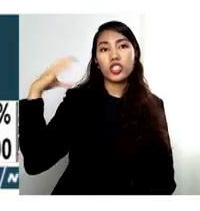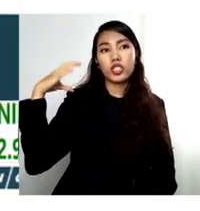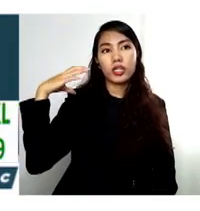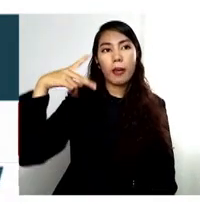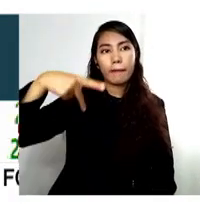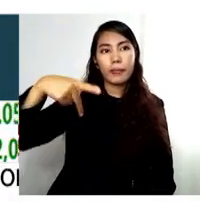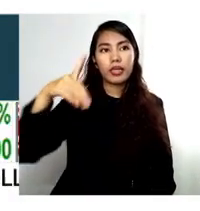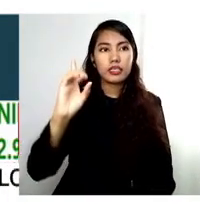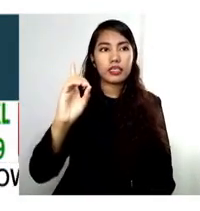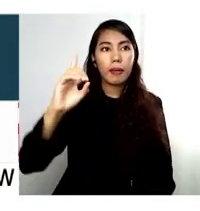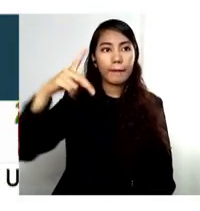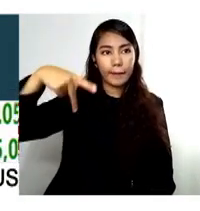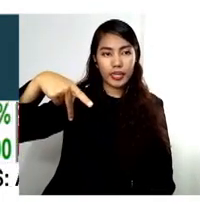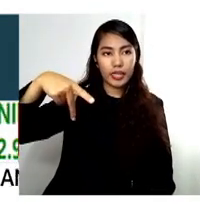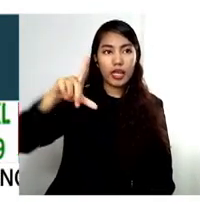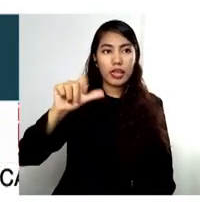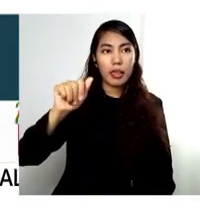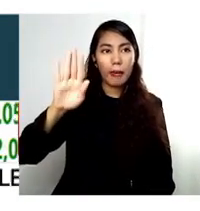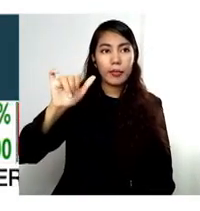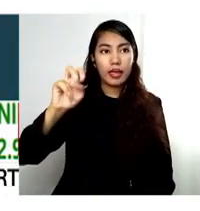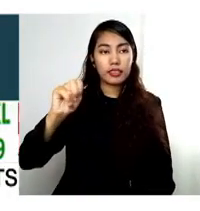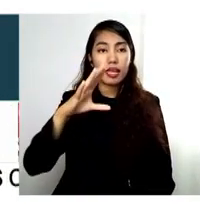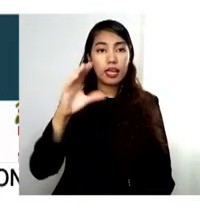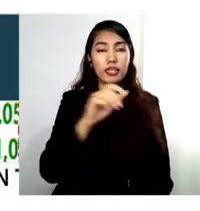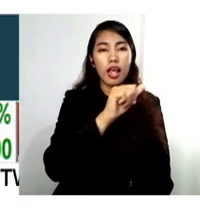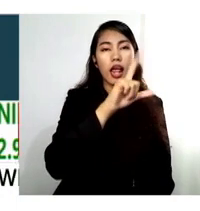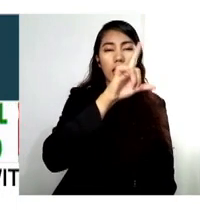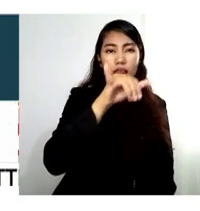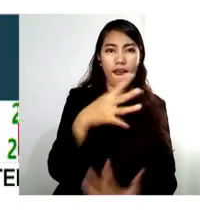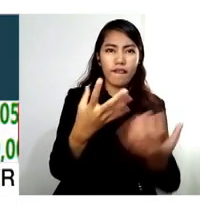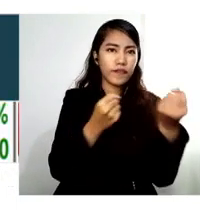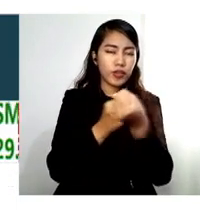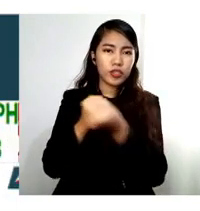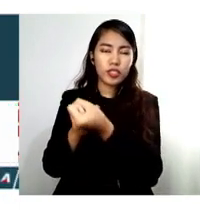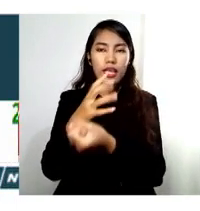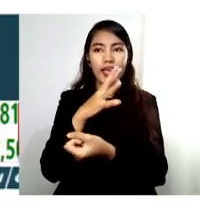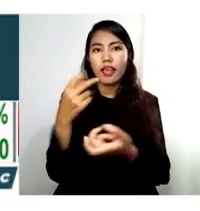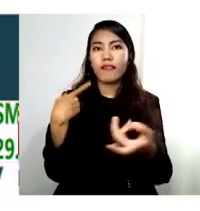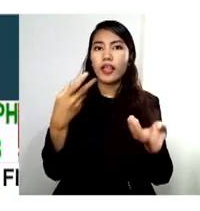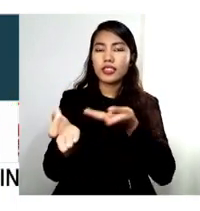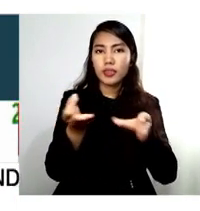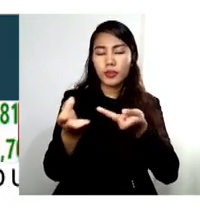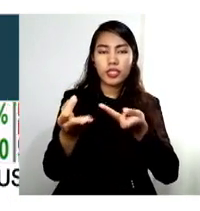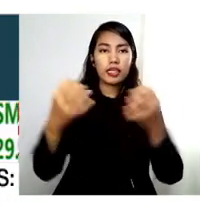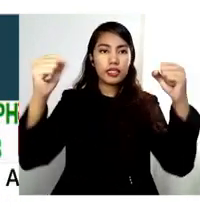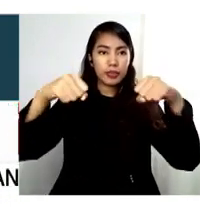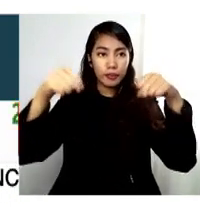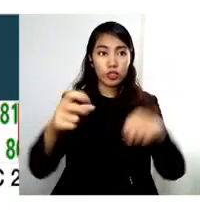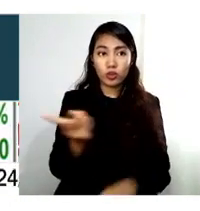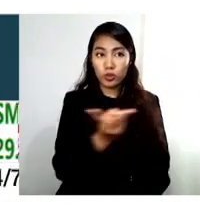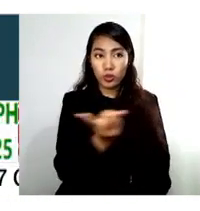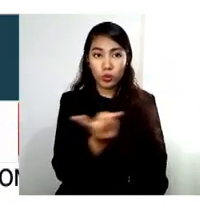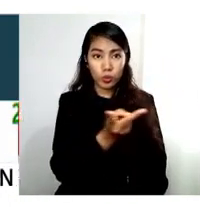and allied forces, no? And he facilitated an agreement of sorts between the two contenders,